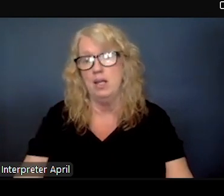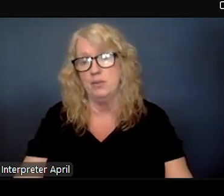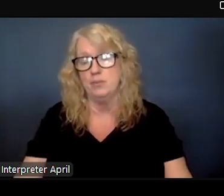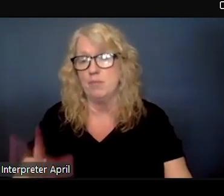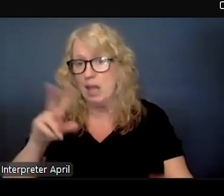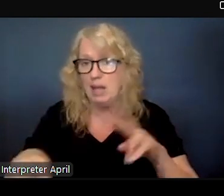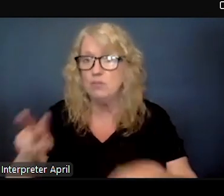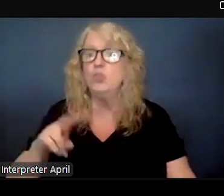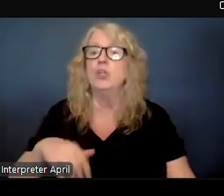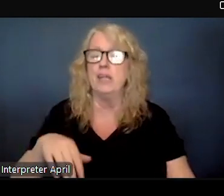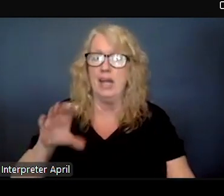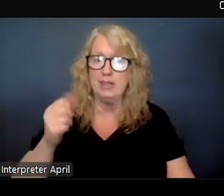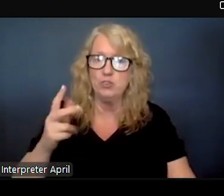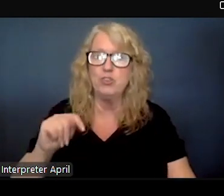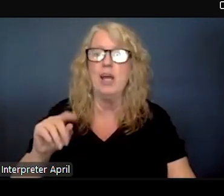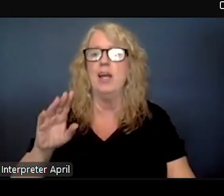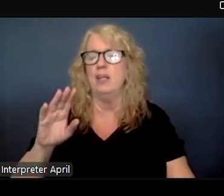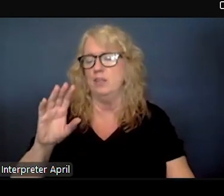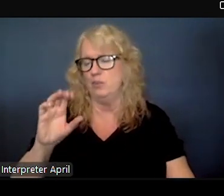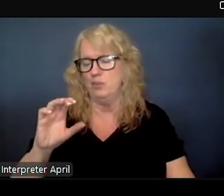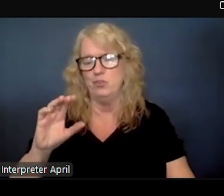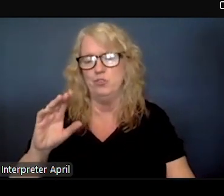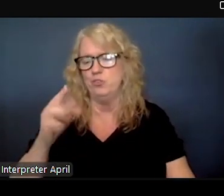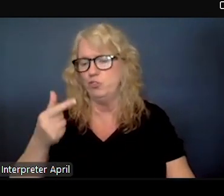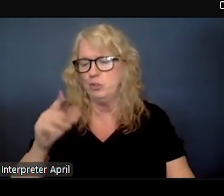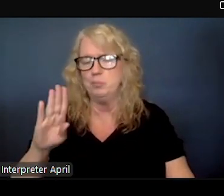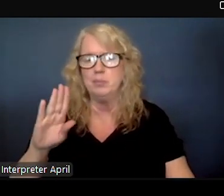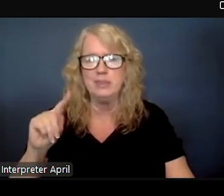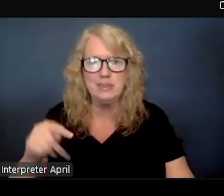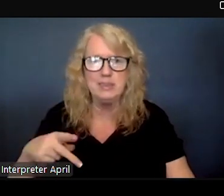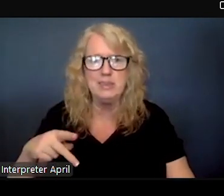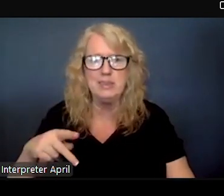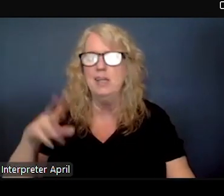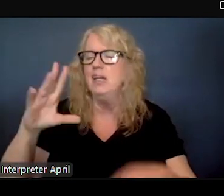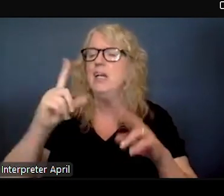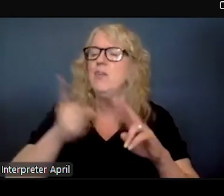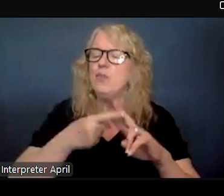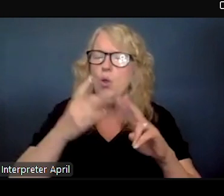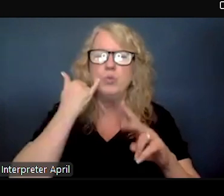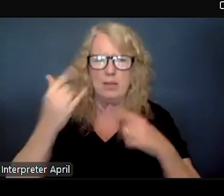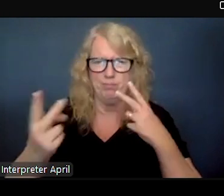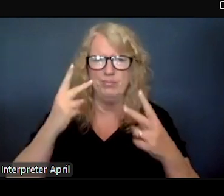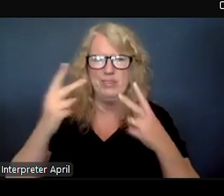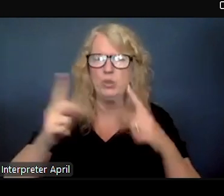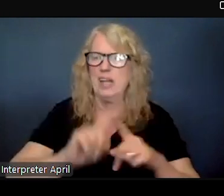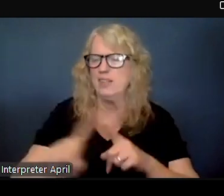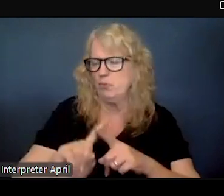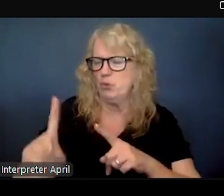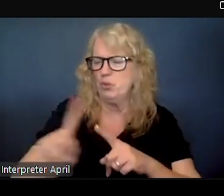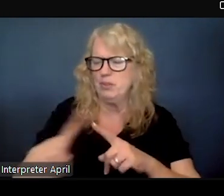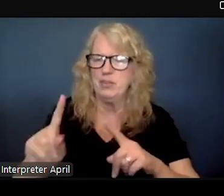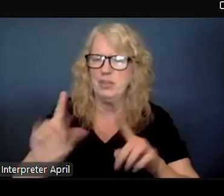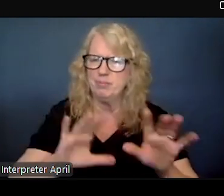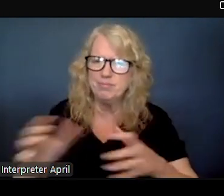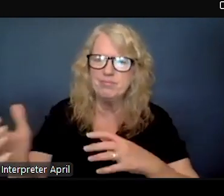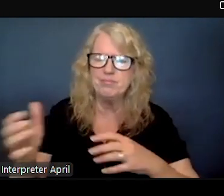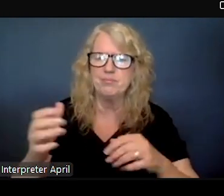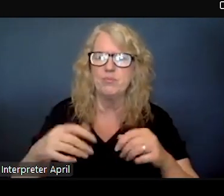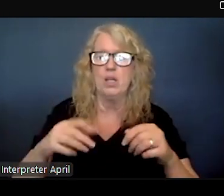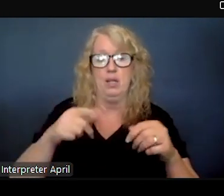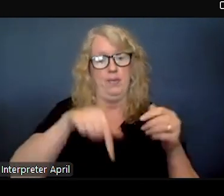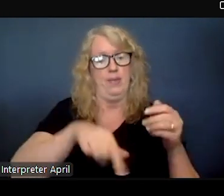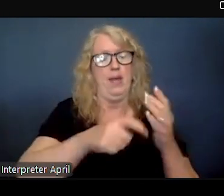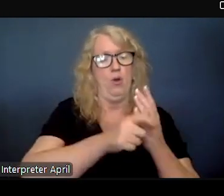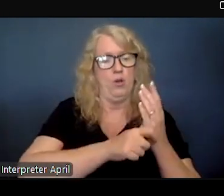looked at ChatGPT, Claude, and a few others, and you can see that in the